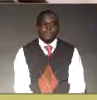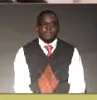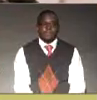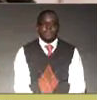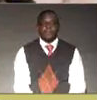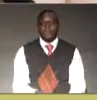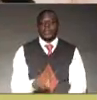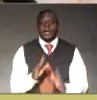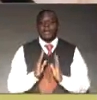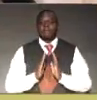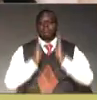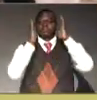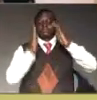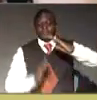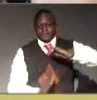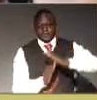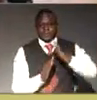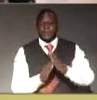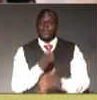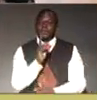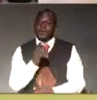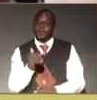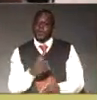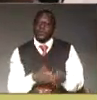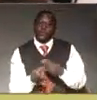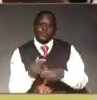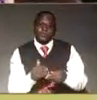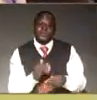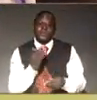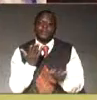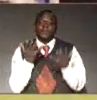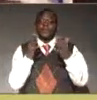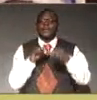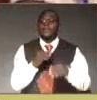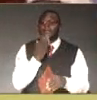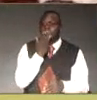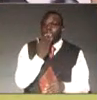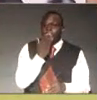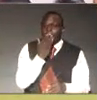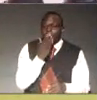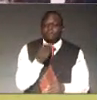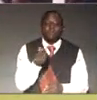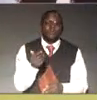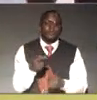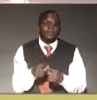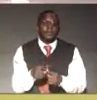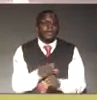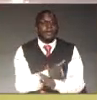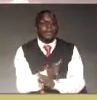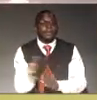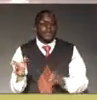The Archbishop warns people who sell the blessed oil for money, contravening the law of the ordained